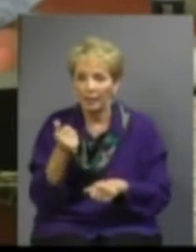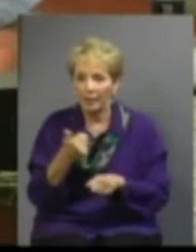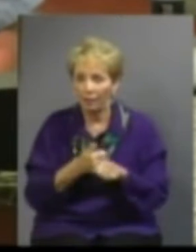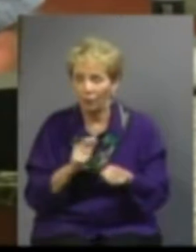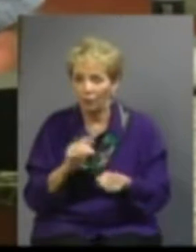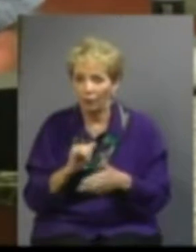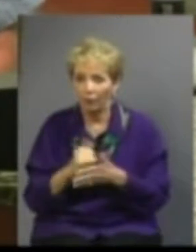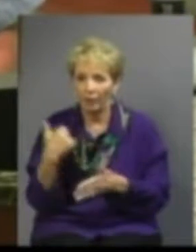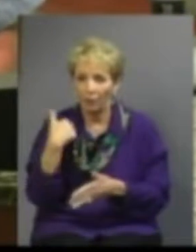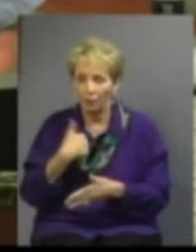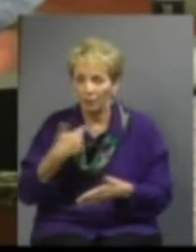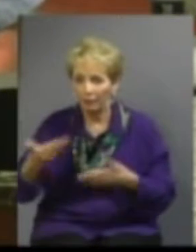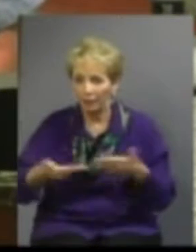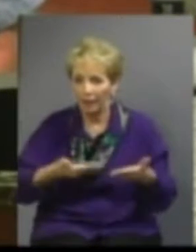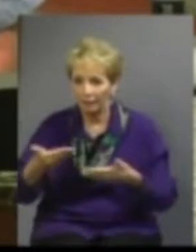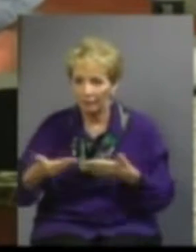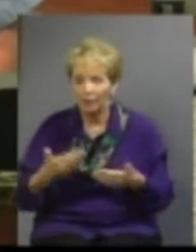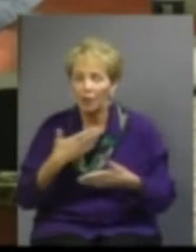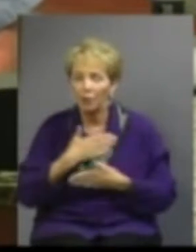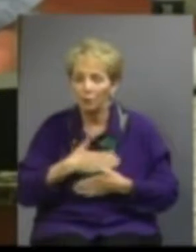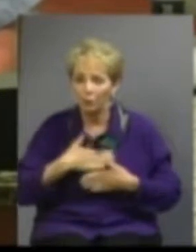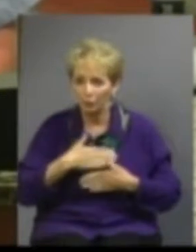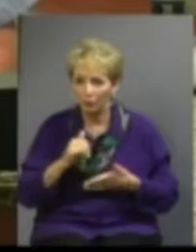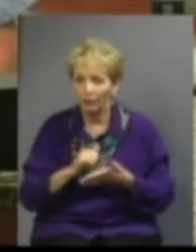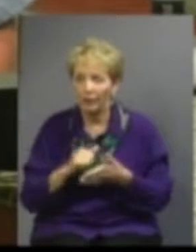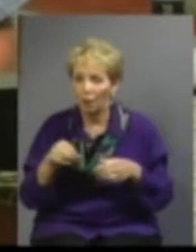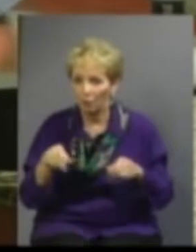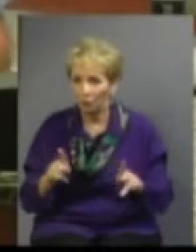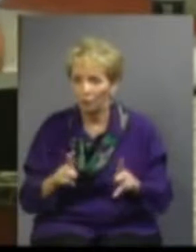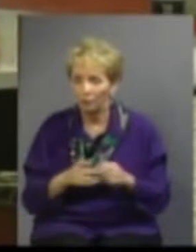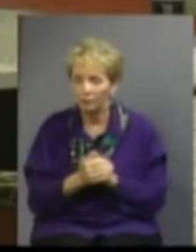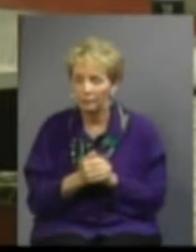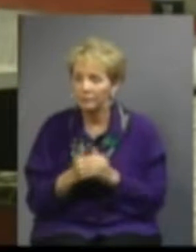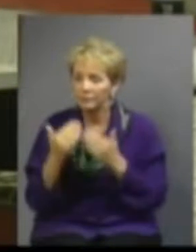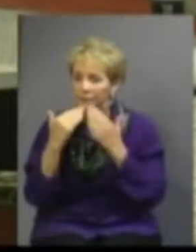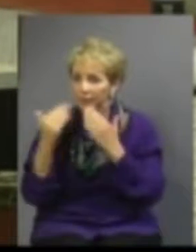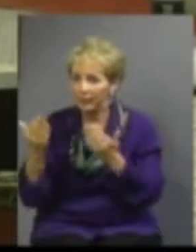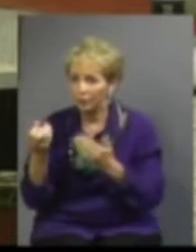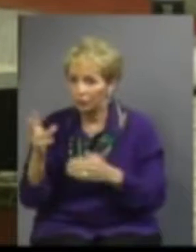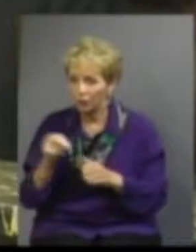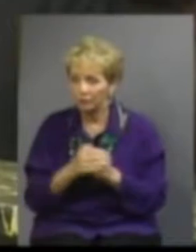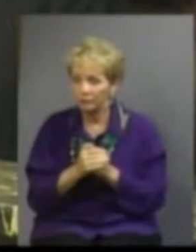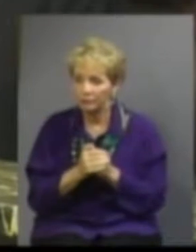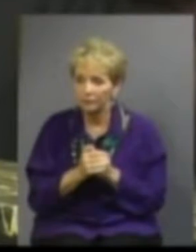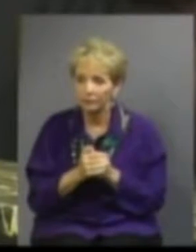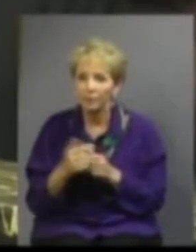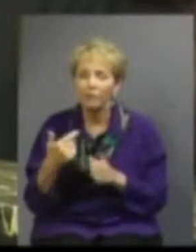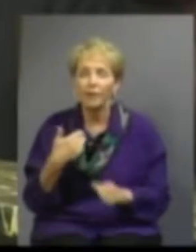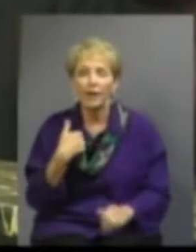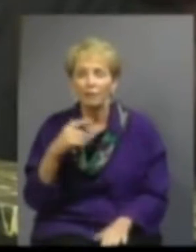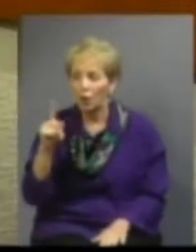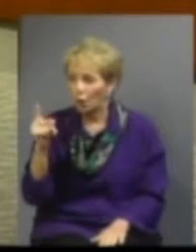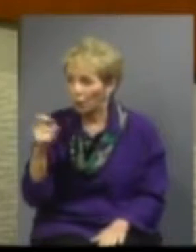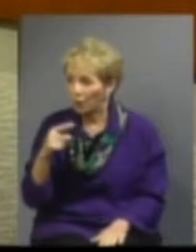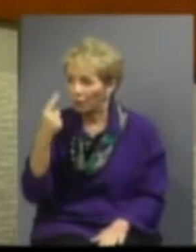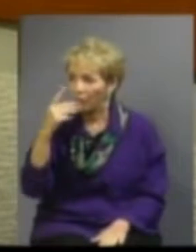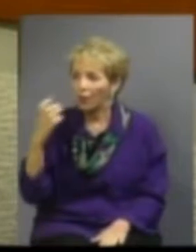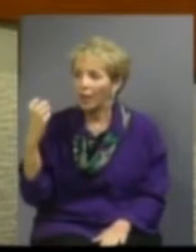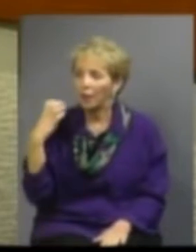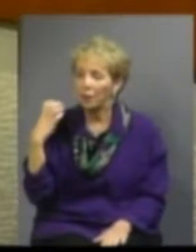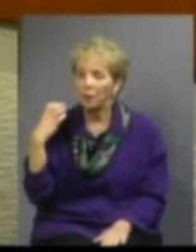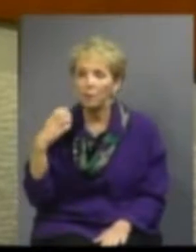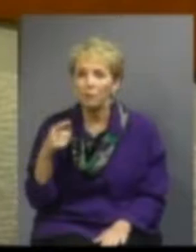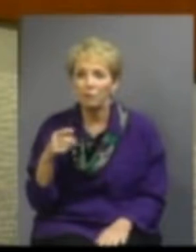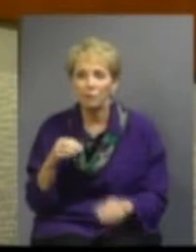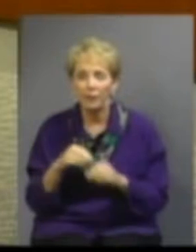that we've been invited to. And we appreciate the opportunity. Thank you, John. Appreciate it. Mayor, I have a question for the captain. Yes,